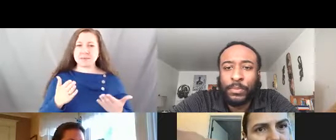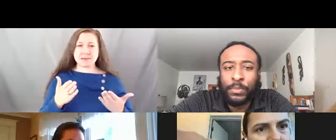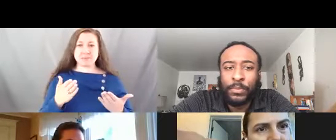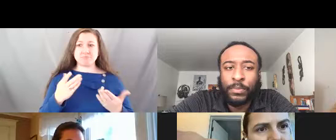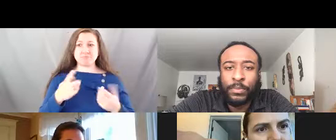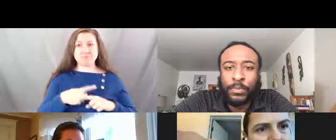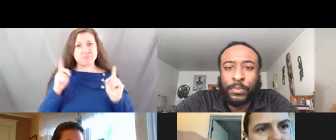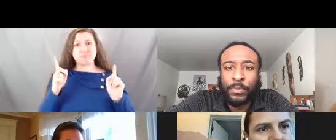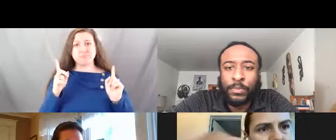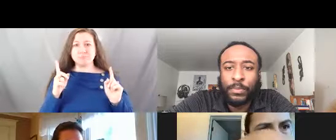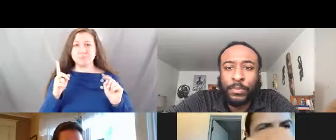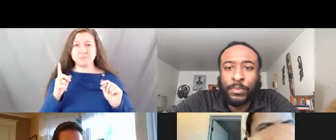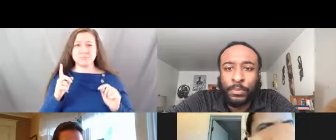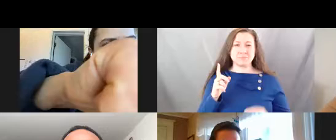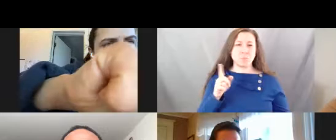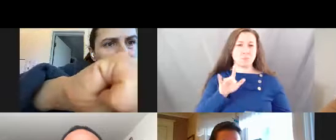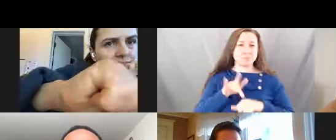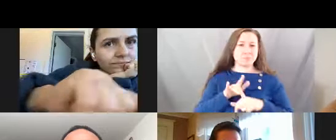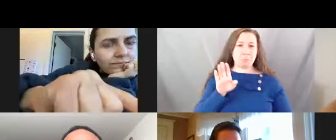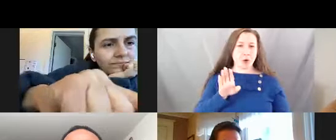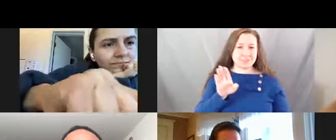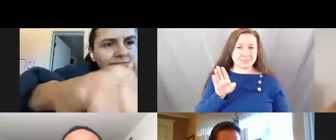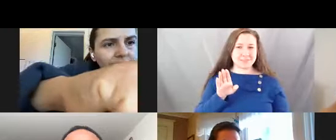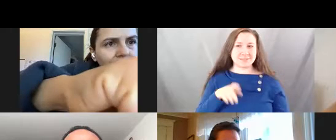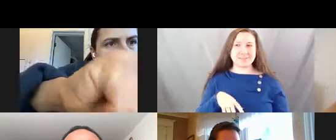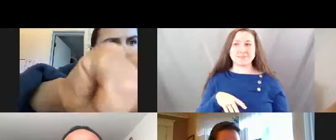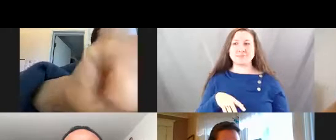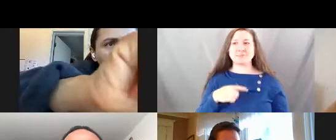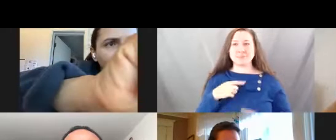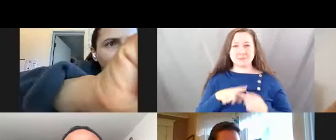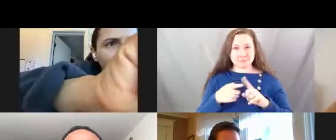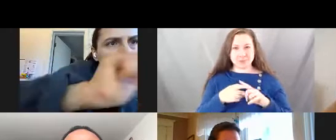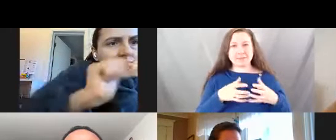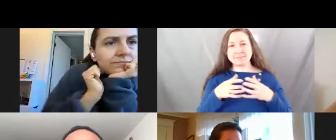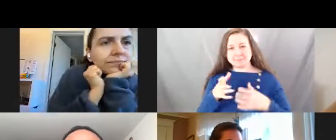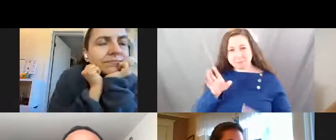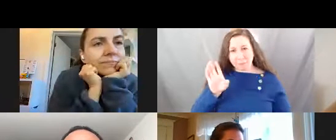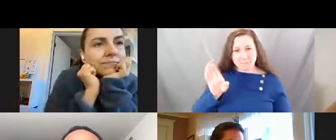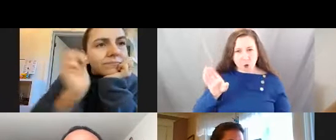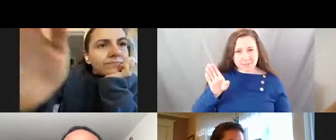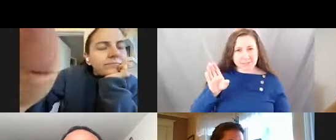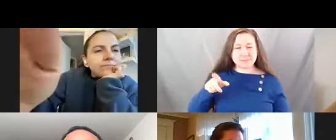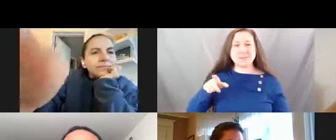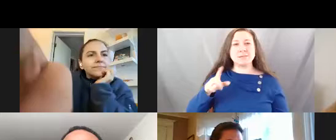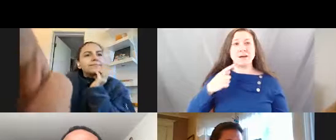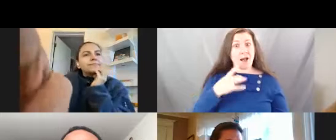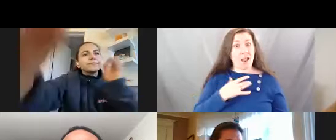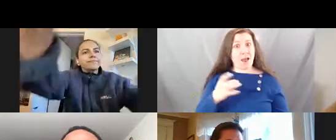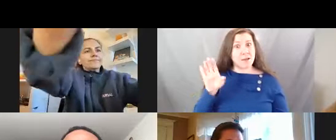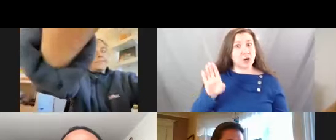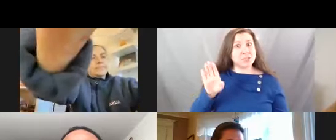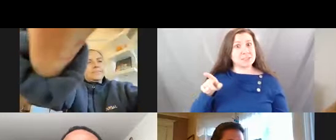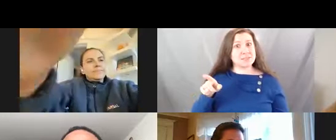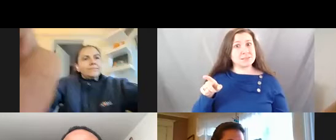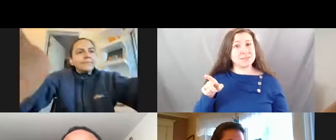see was when I'd gone to Boston. I'd gone to Boston with my friends, and I really liked it over there. To be honest, I just